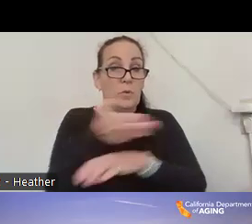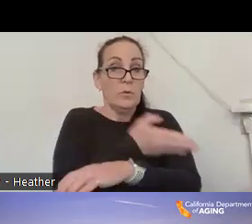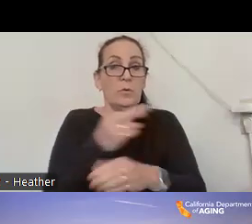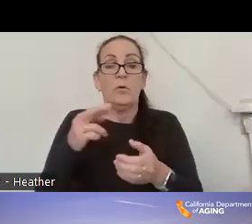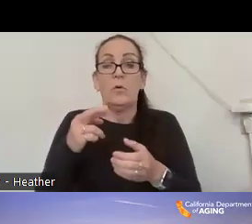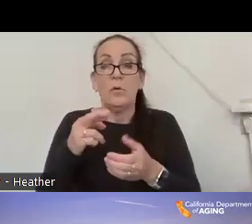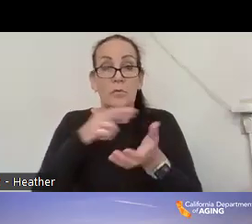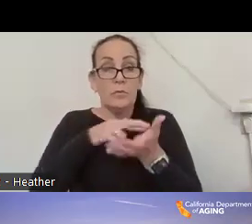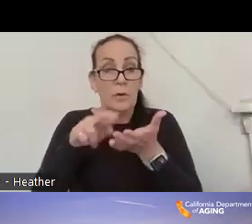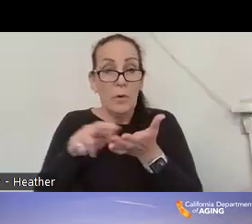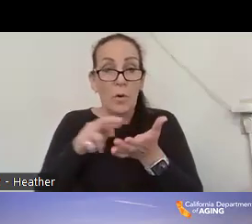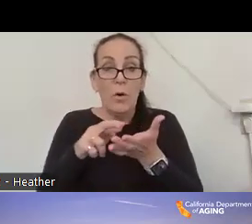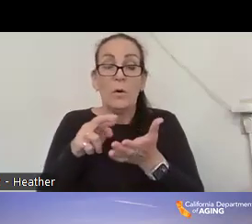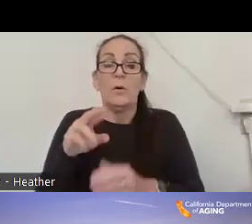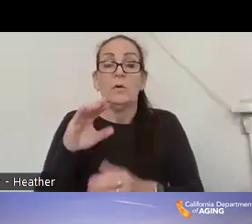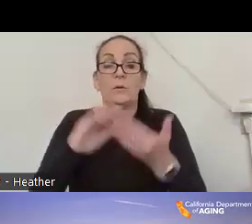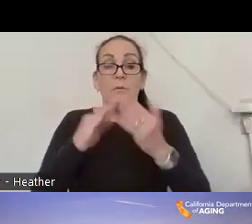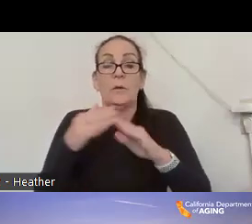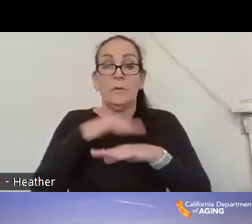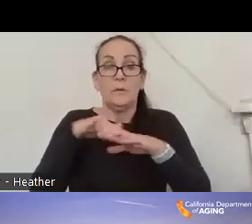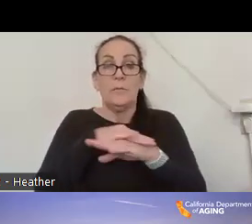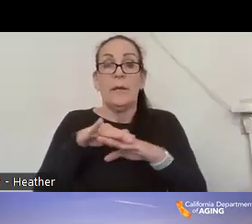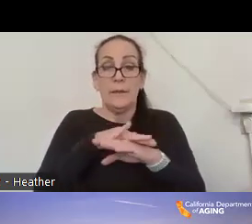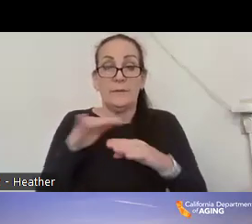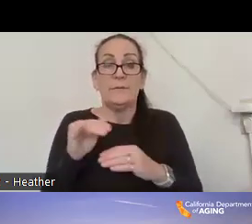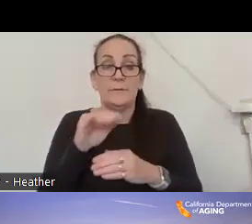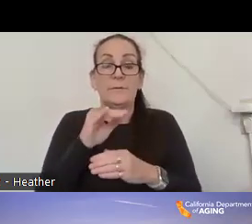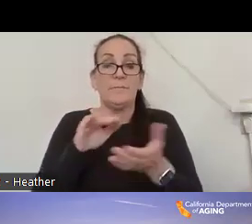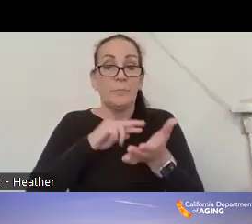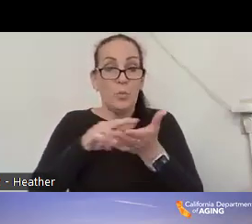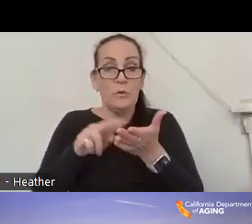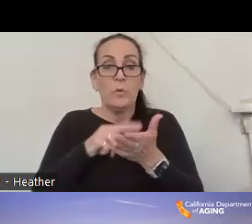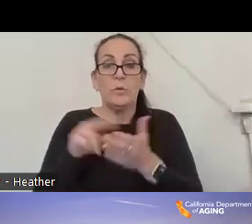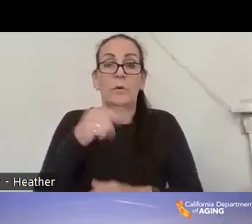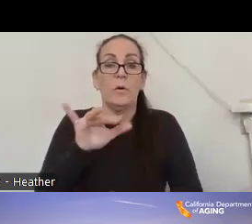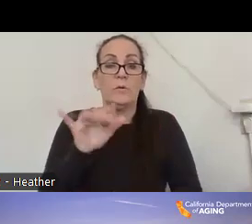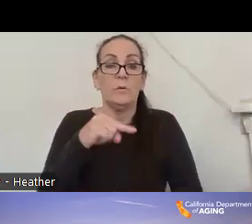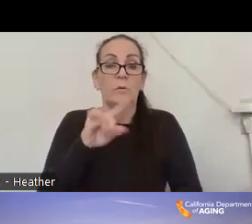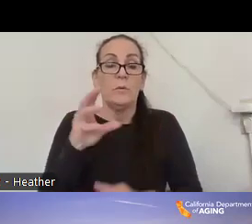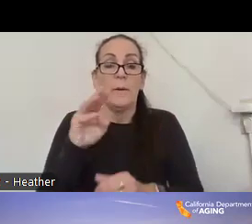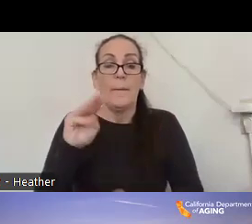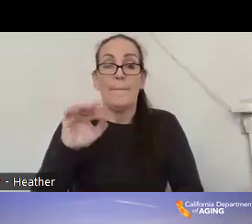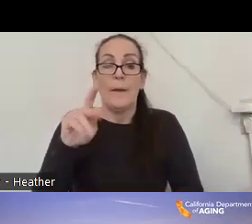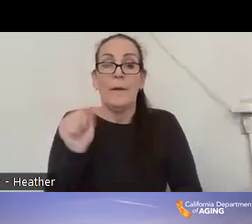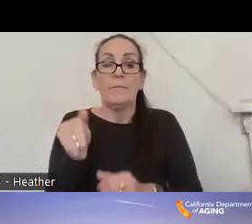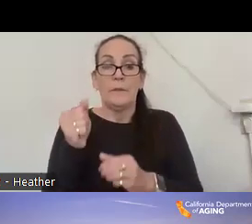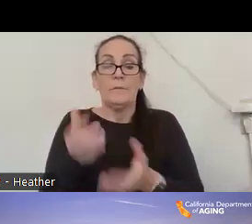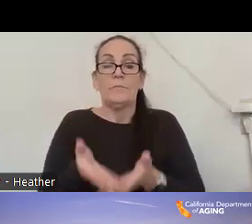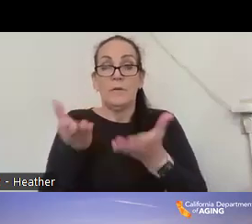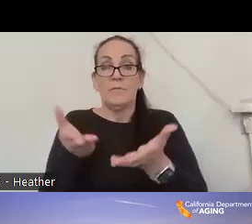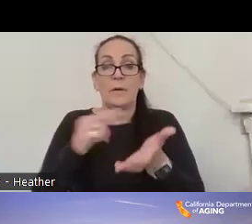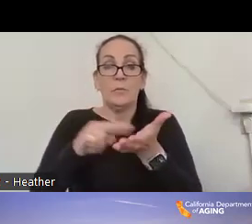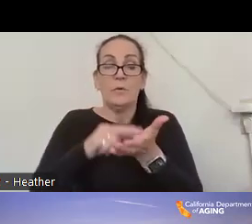current referral processes are being done. And in this way, we're involving local providers